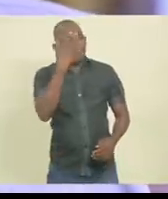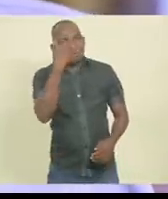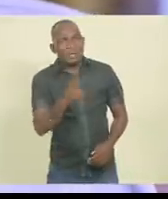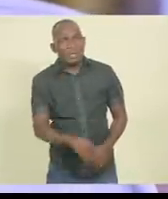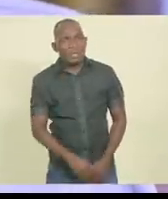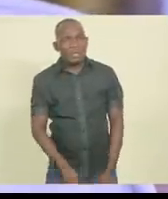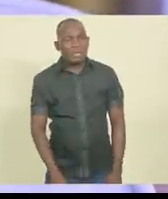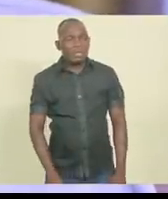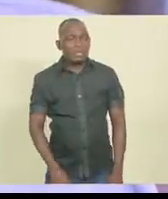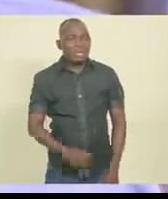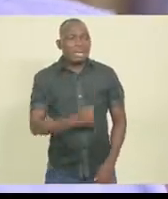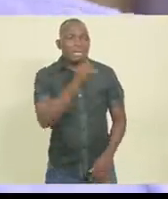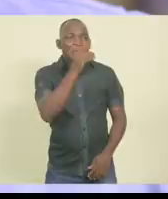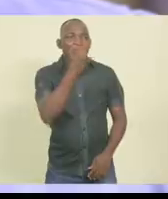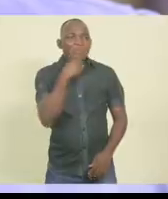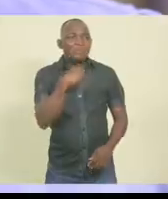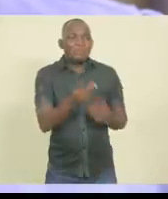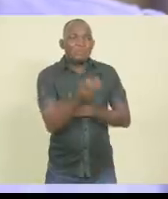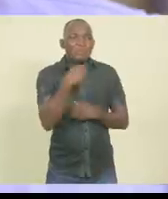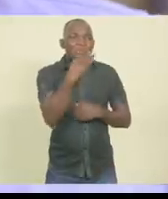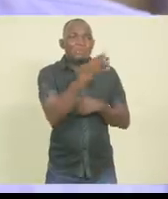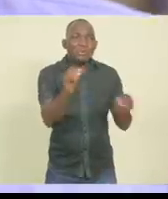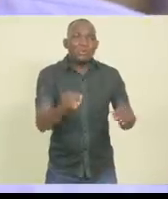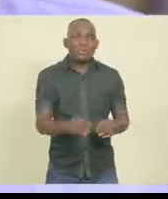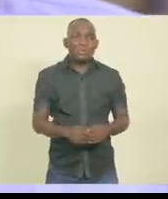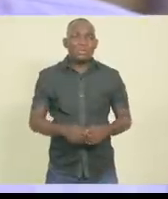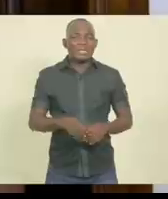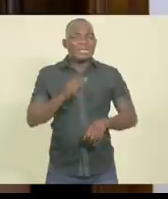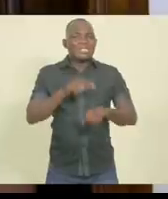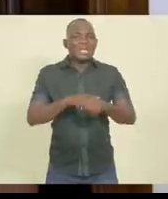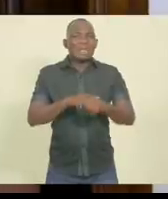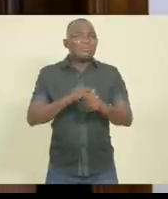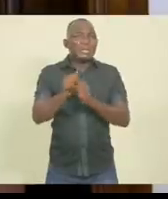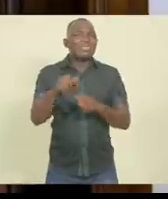Have you not given him breakfast? And isn't it past breakfast time?